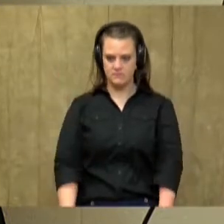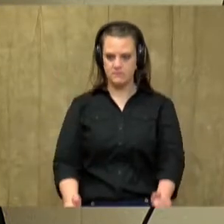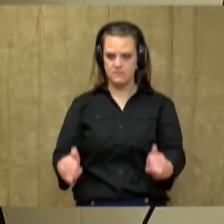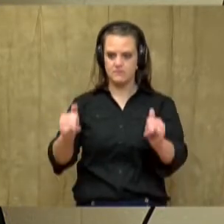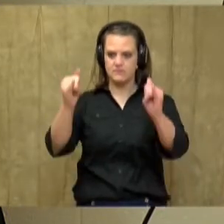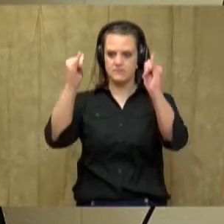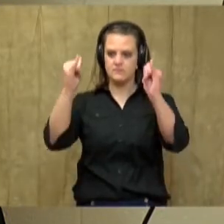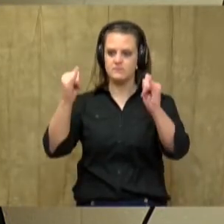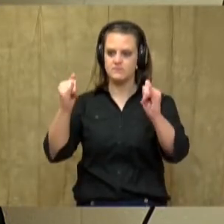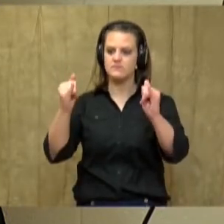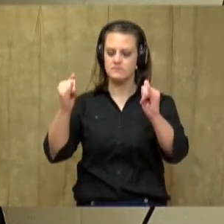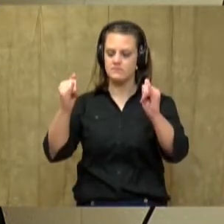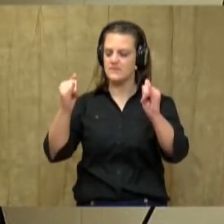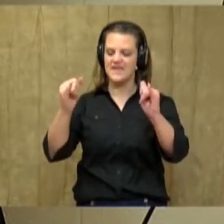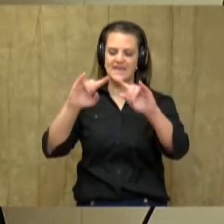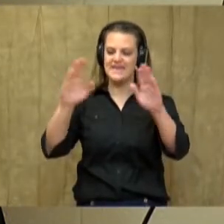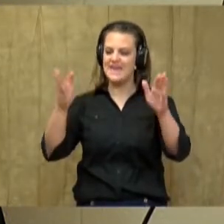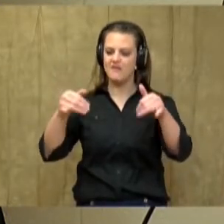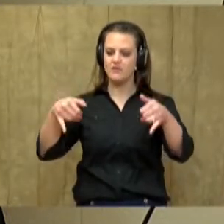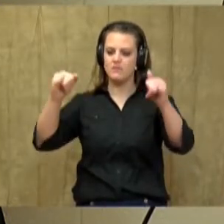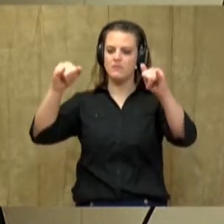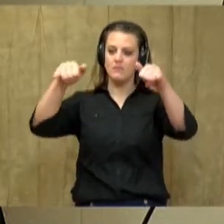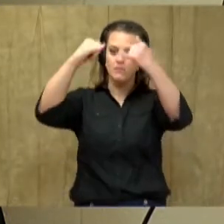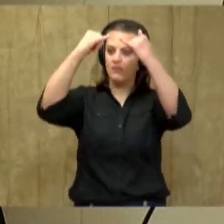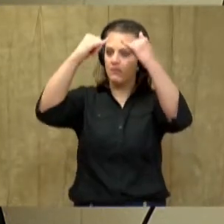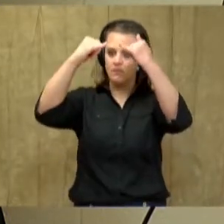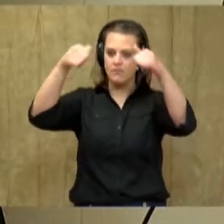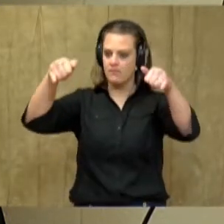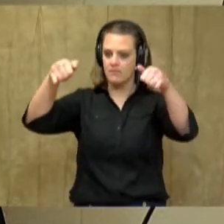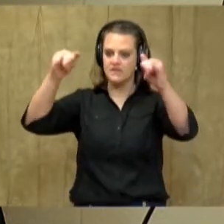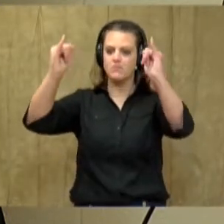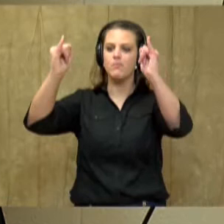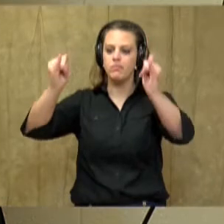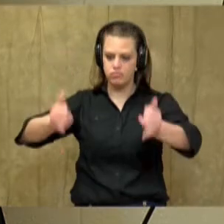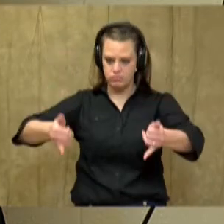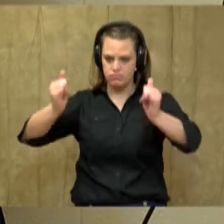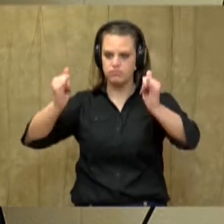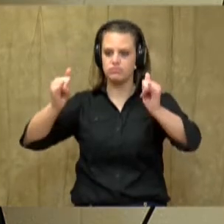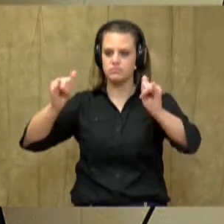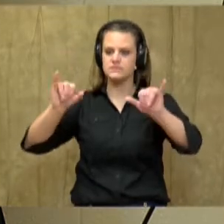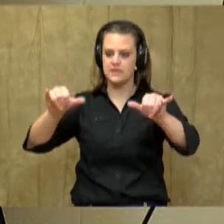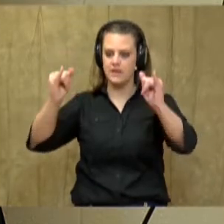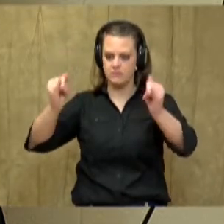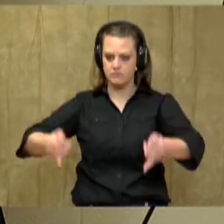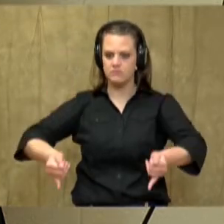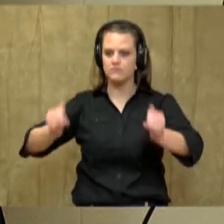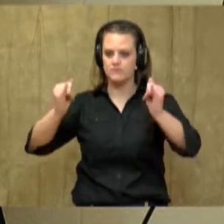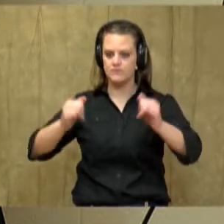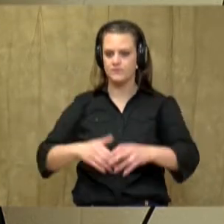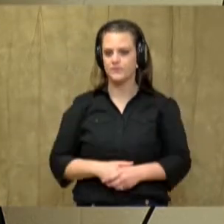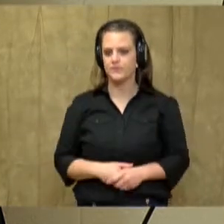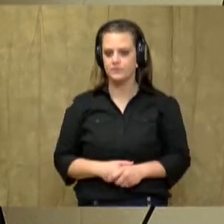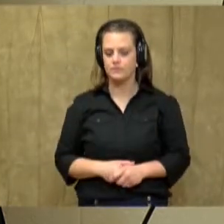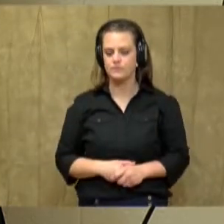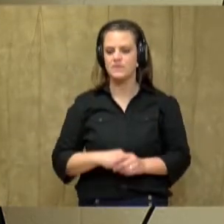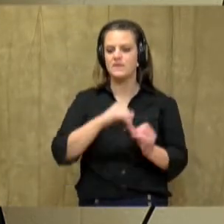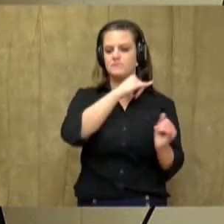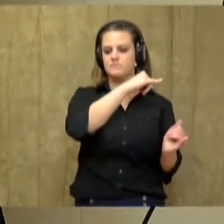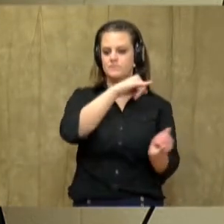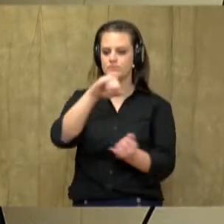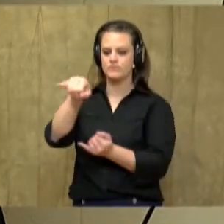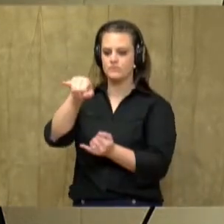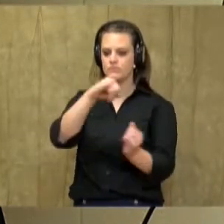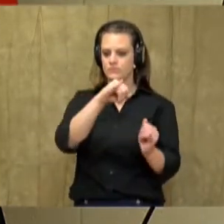were to keep going, they would never meet. So those are parallel lines, as the top and bottom are as